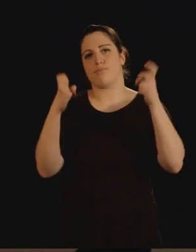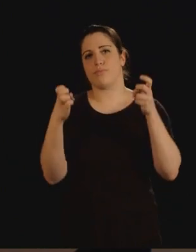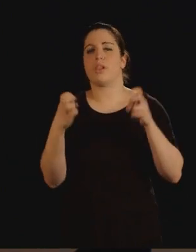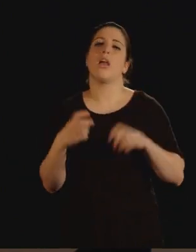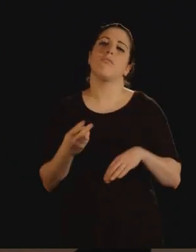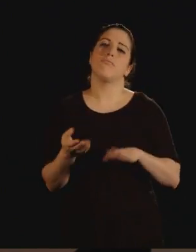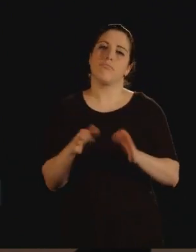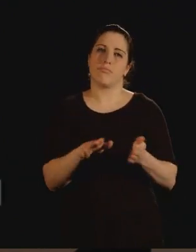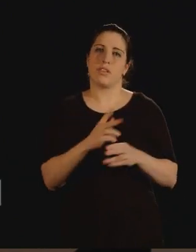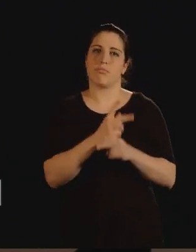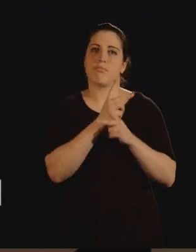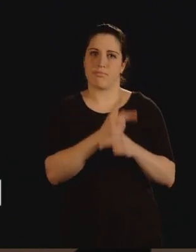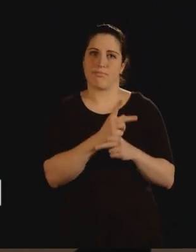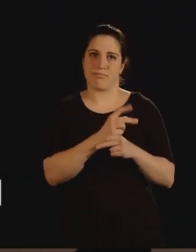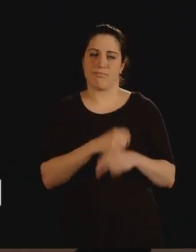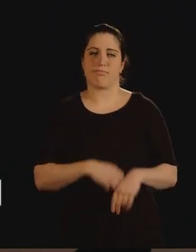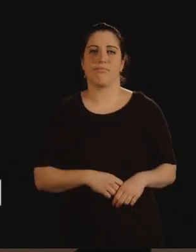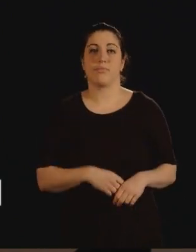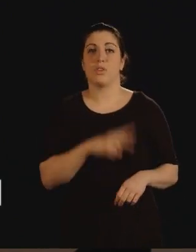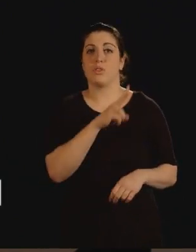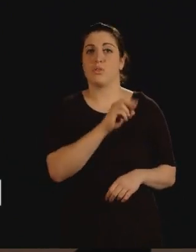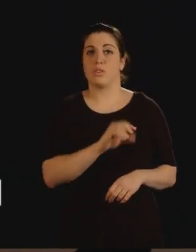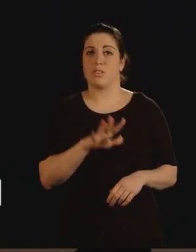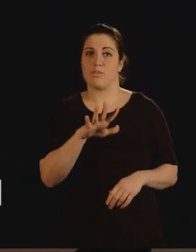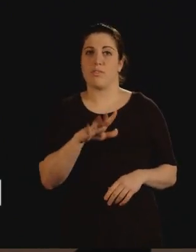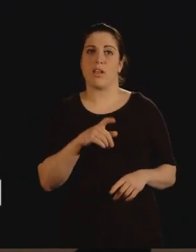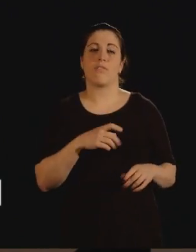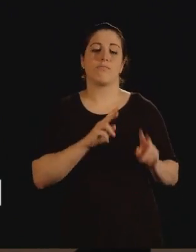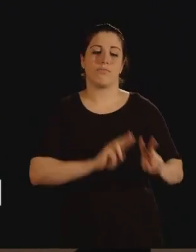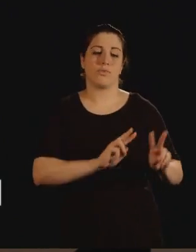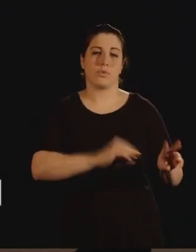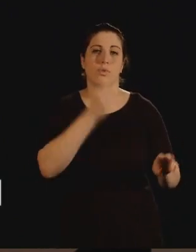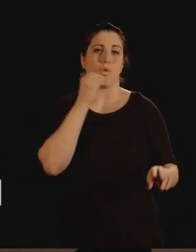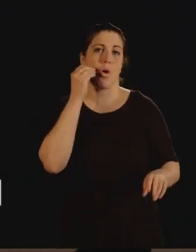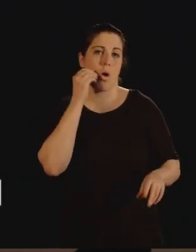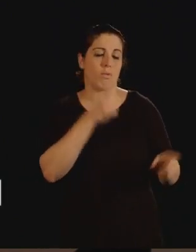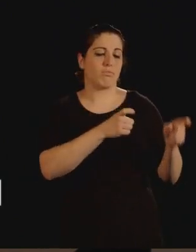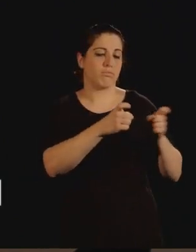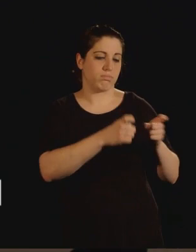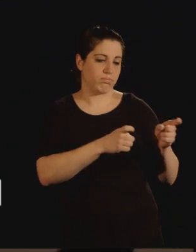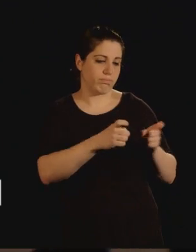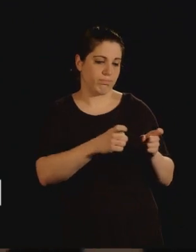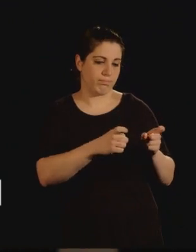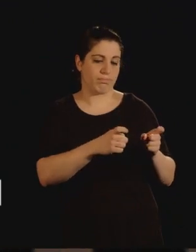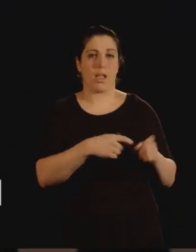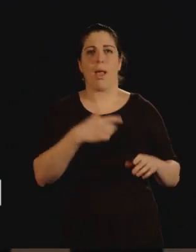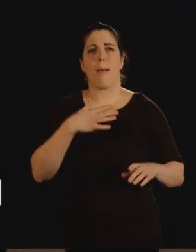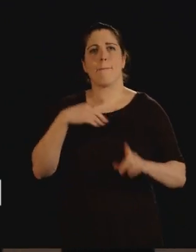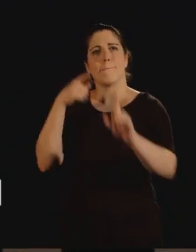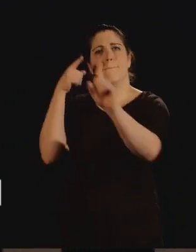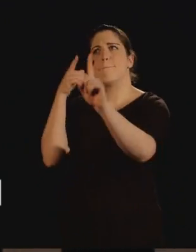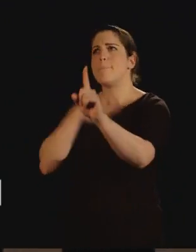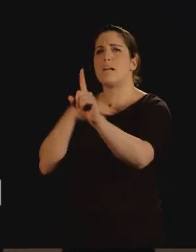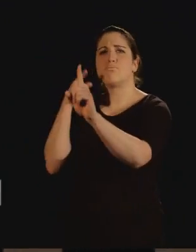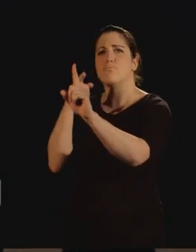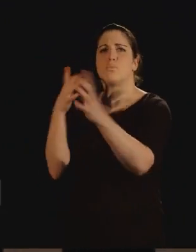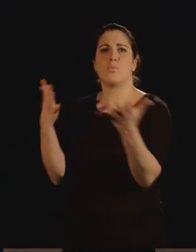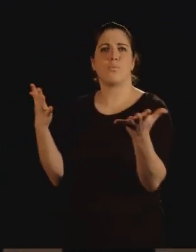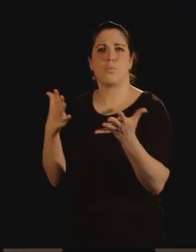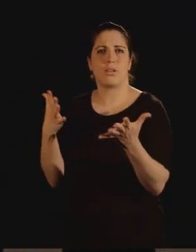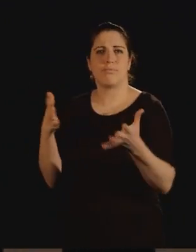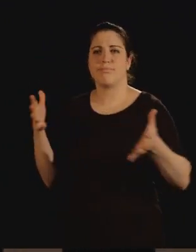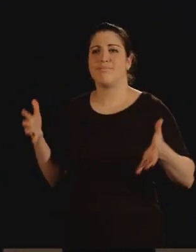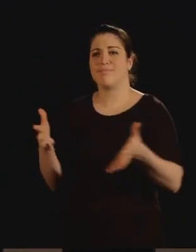in 2005, my mission has been to literally educate the public about the importance